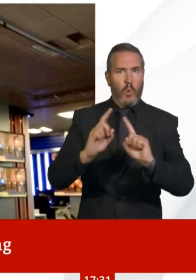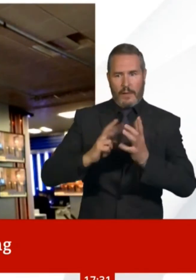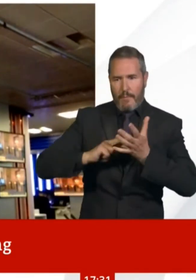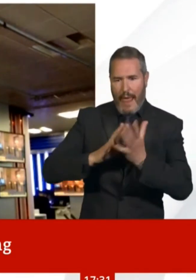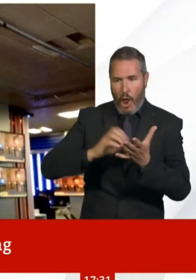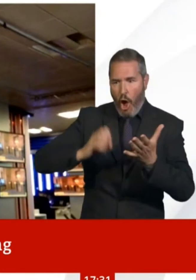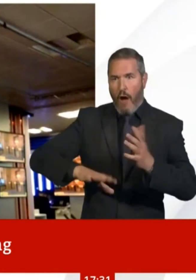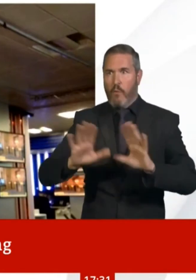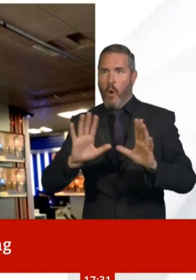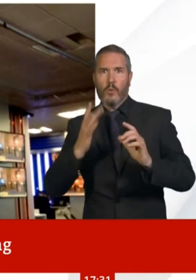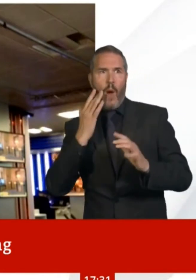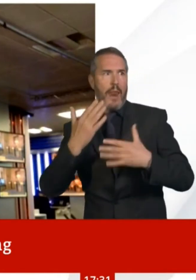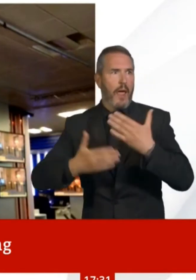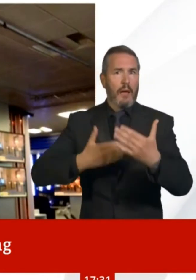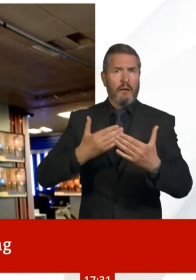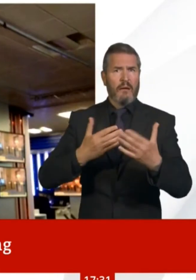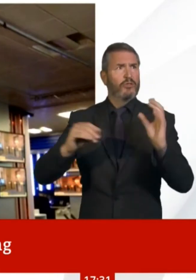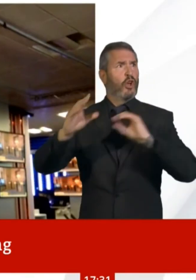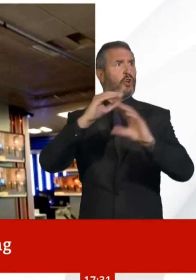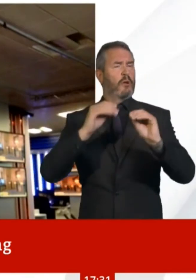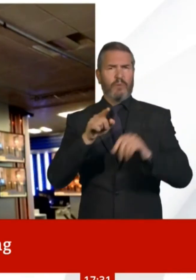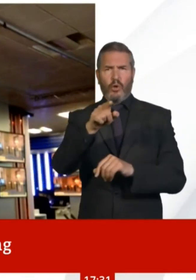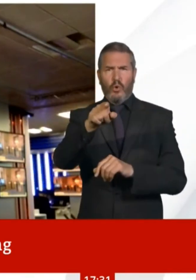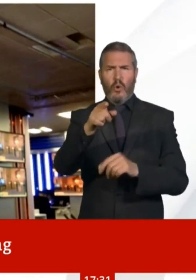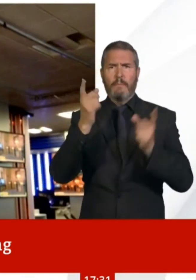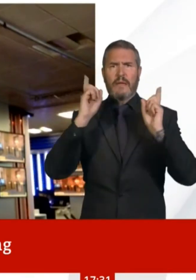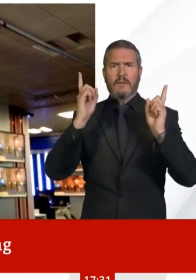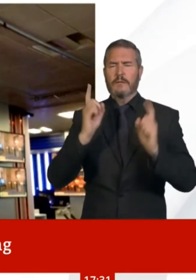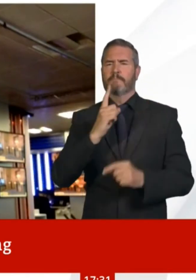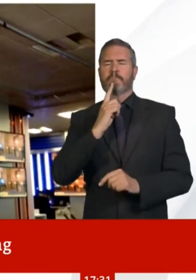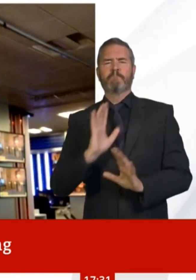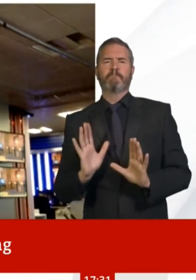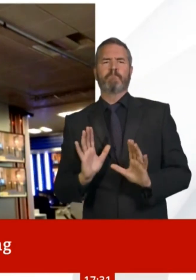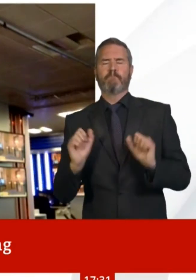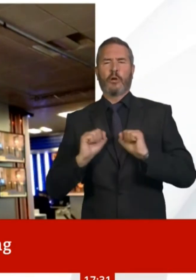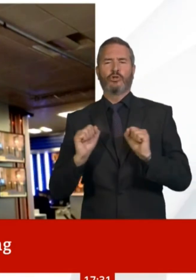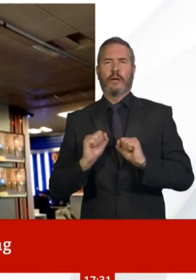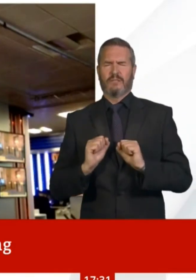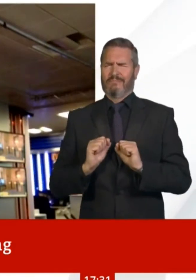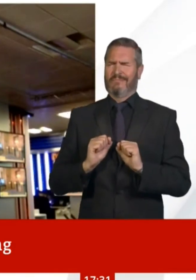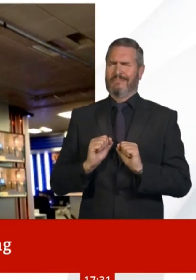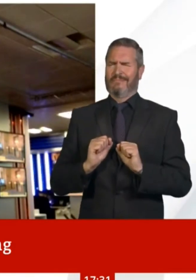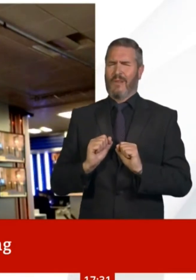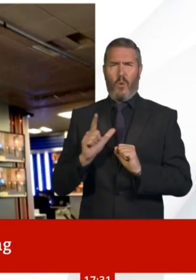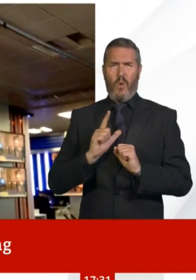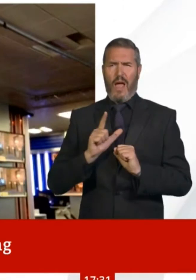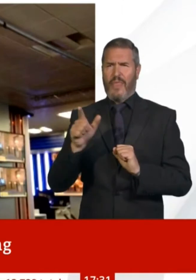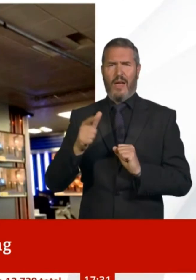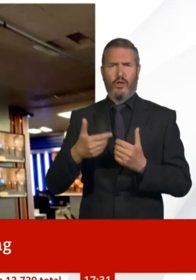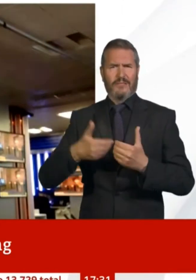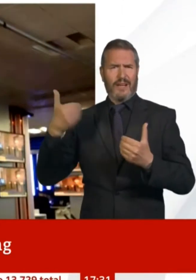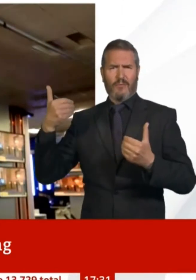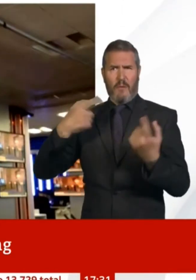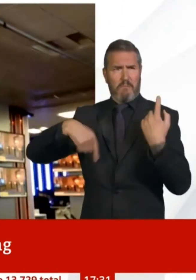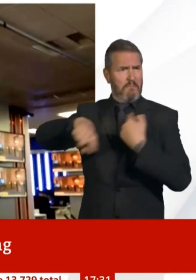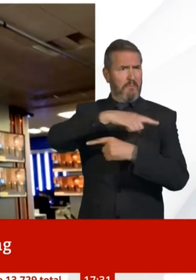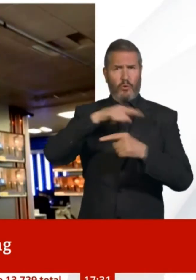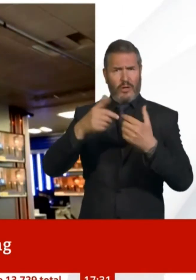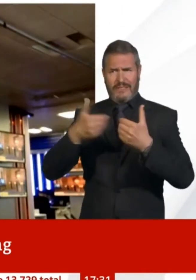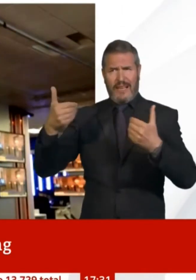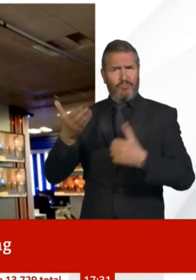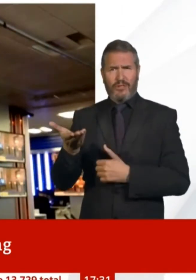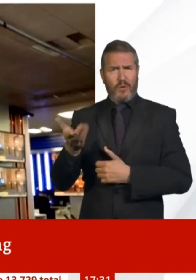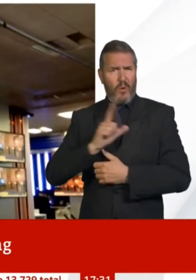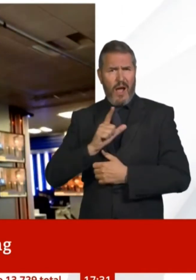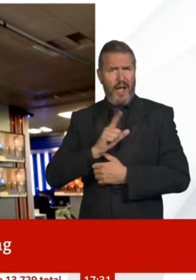the easing of the lockdown. Is it really wise and sensible for ministers to almost absent themselves from the field in this